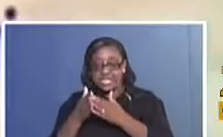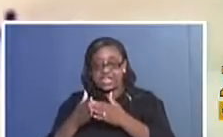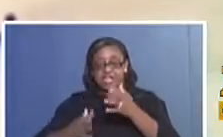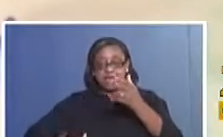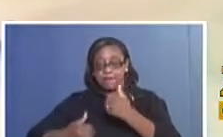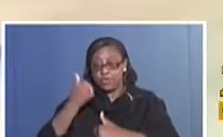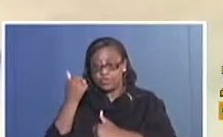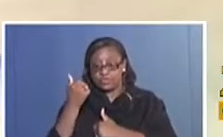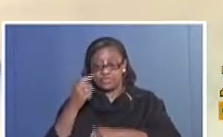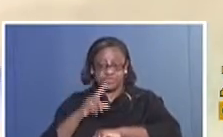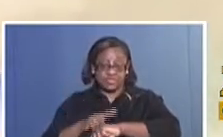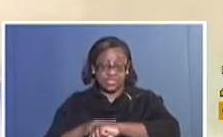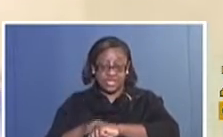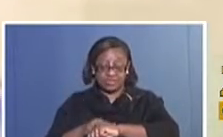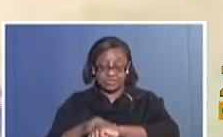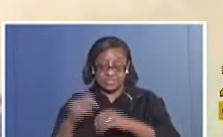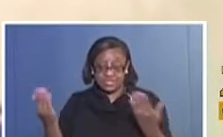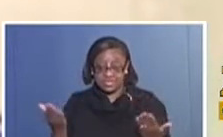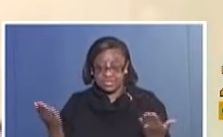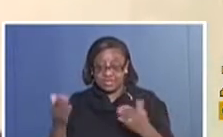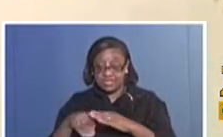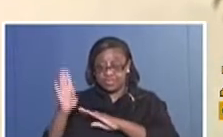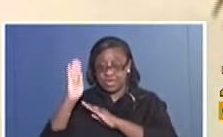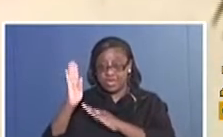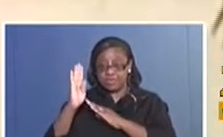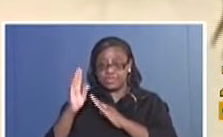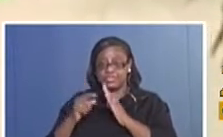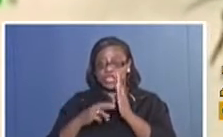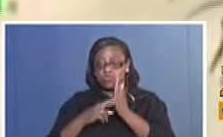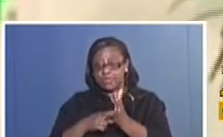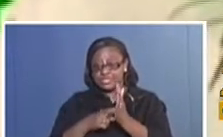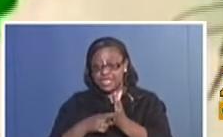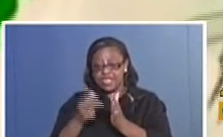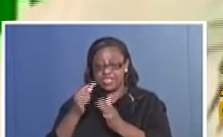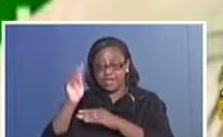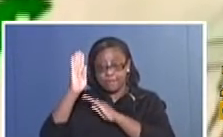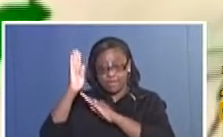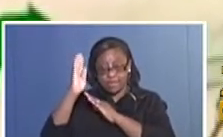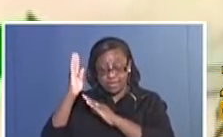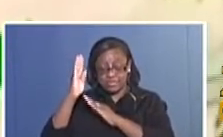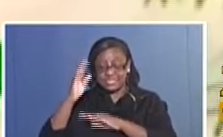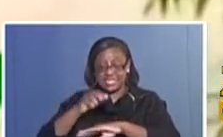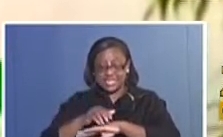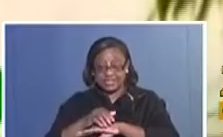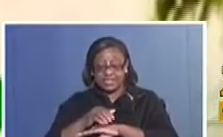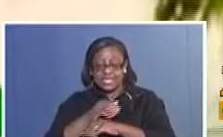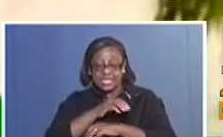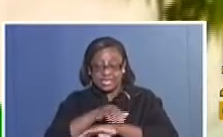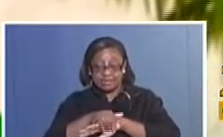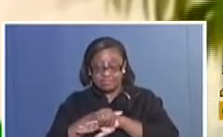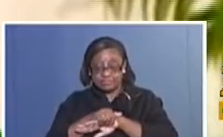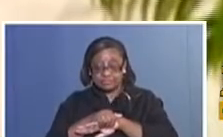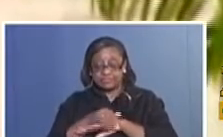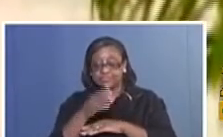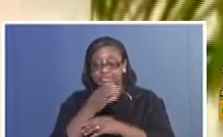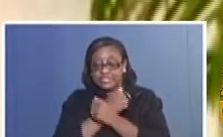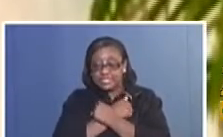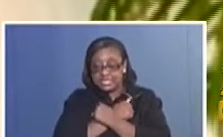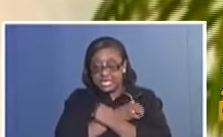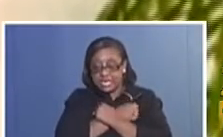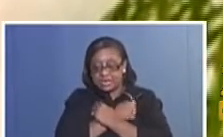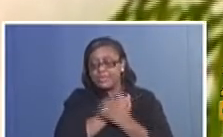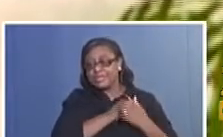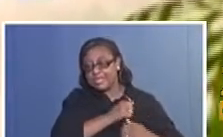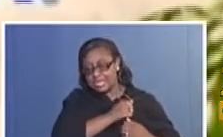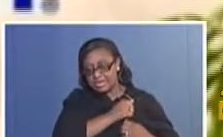of the major events held in the Bahamas. He's represented the Bahamas internationally many times in Canada, USA, Mexico, and Italy at the